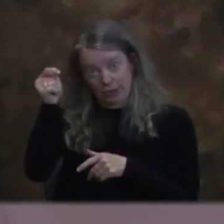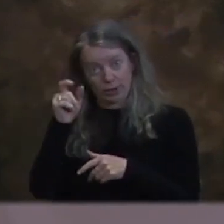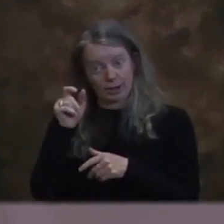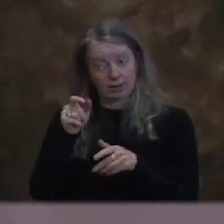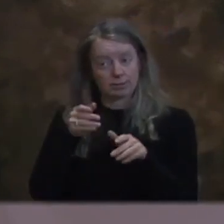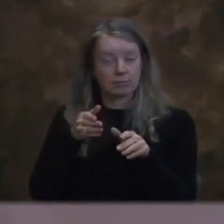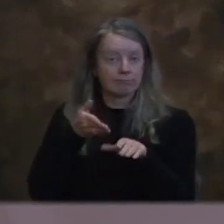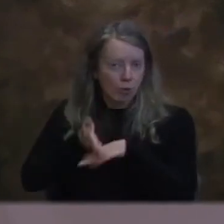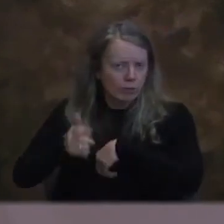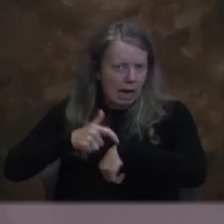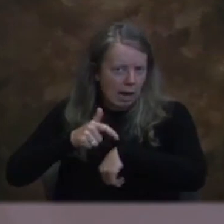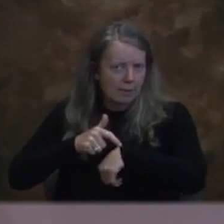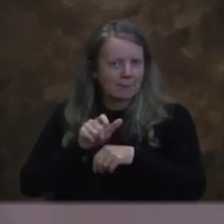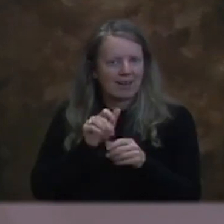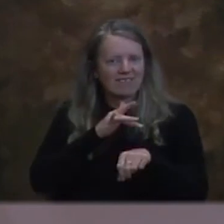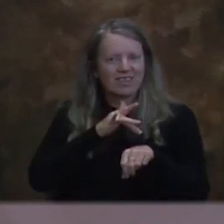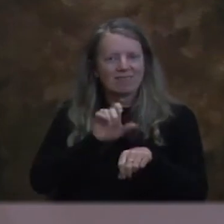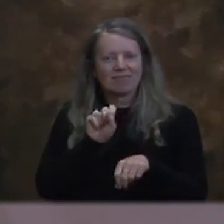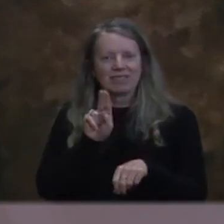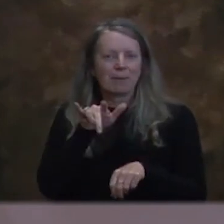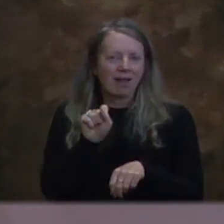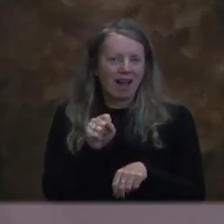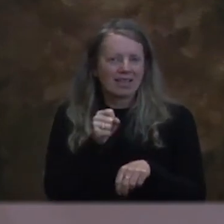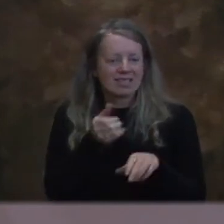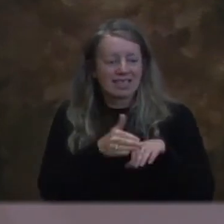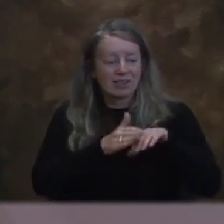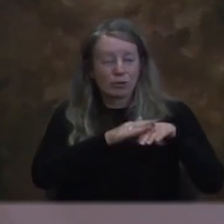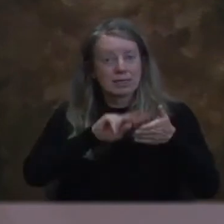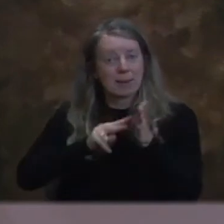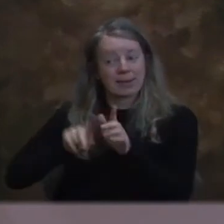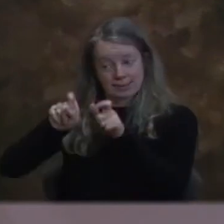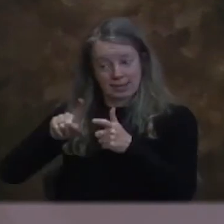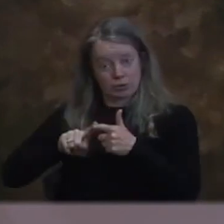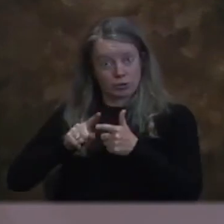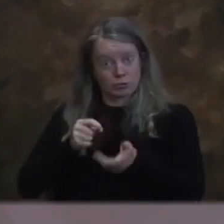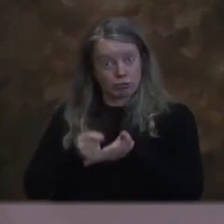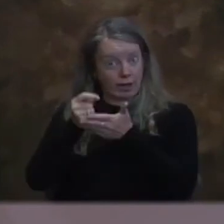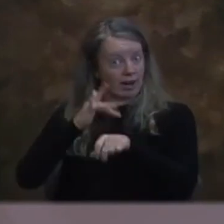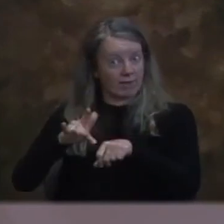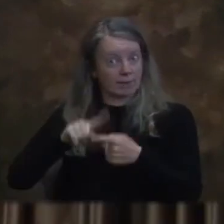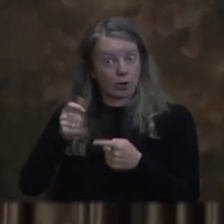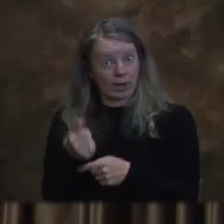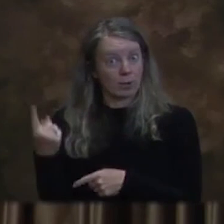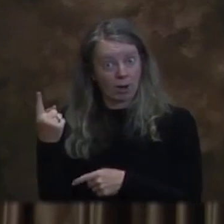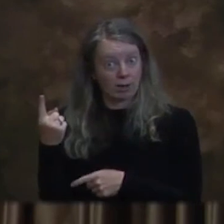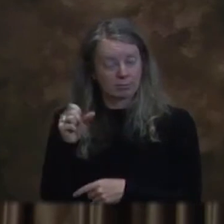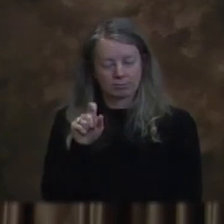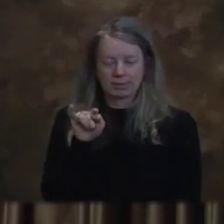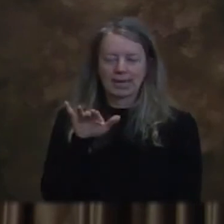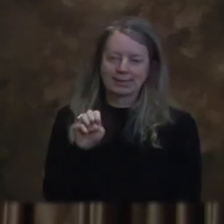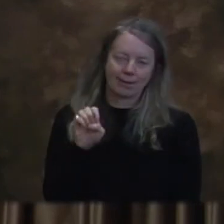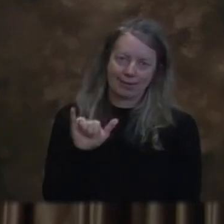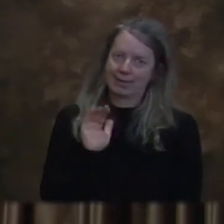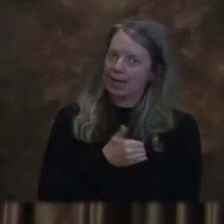supplies increase, it would become available to anyone and everyone? Is that generally what people? That's the hope of,